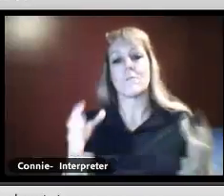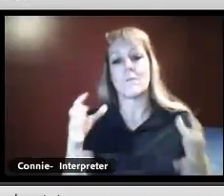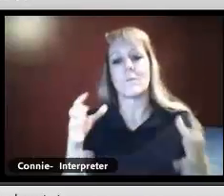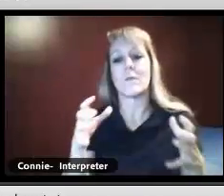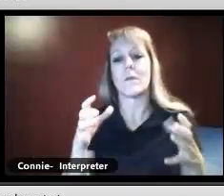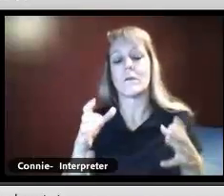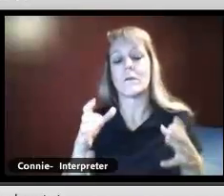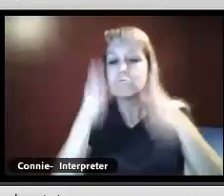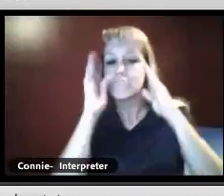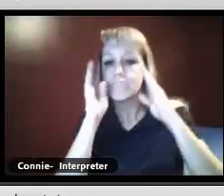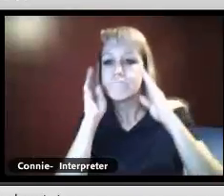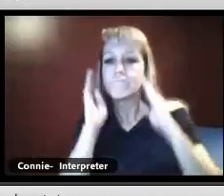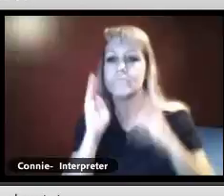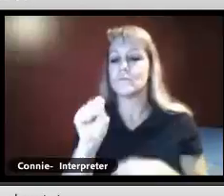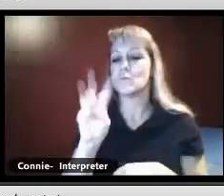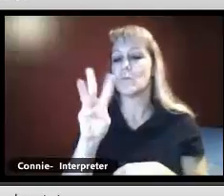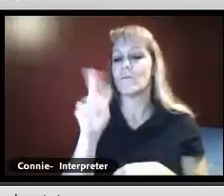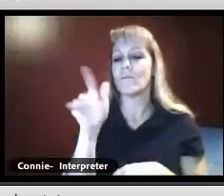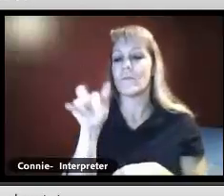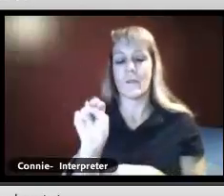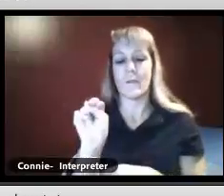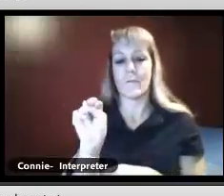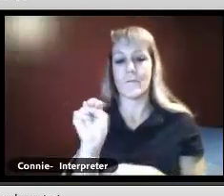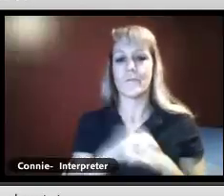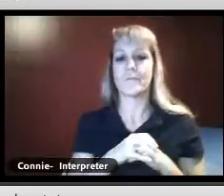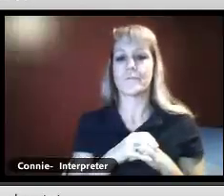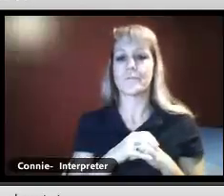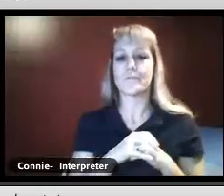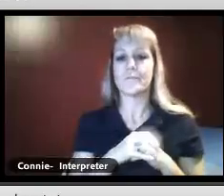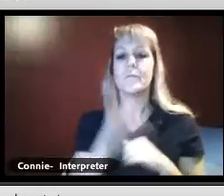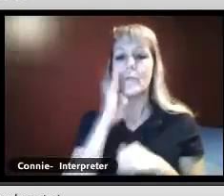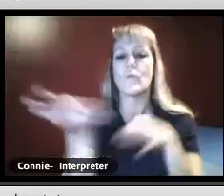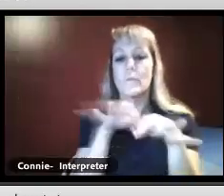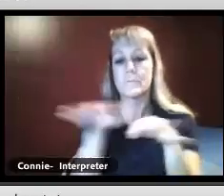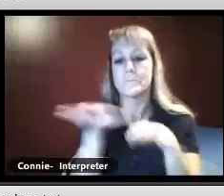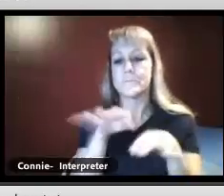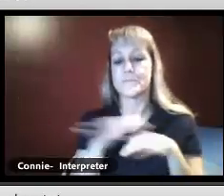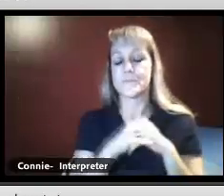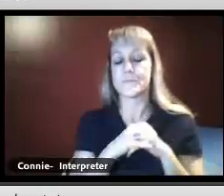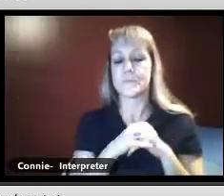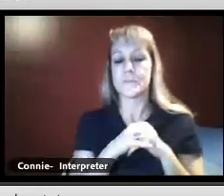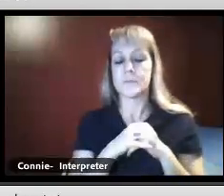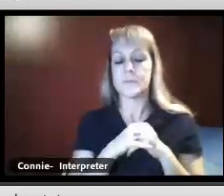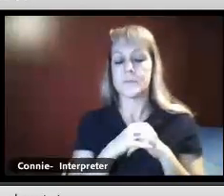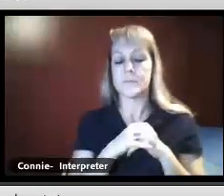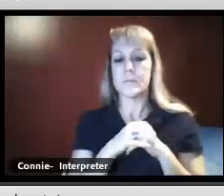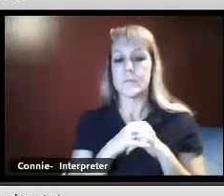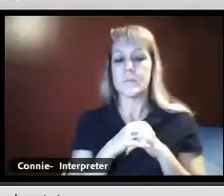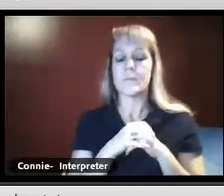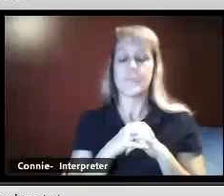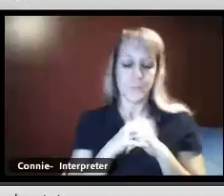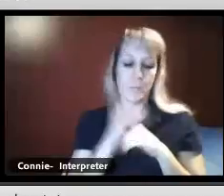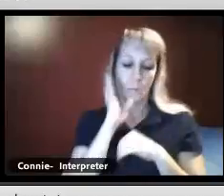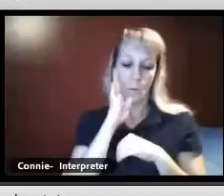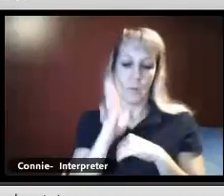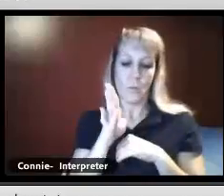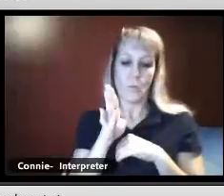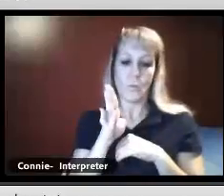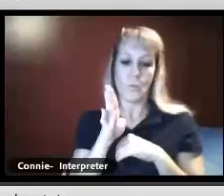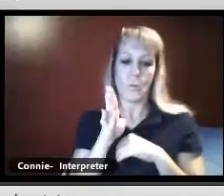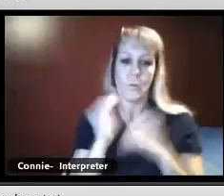SWFLN in particular, as I'll be describing. So without further ado, I'm going to